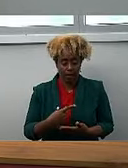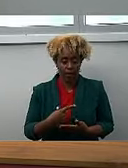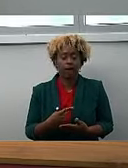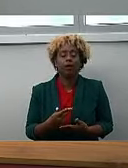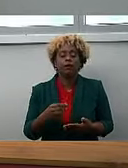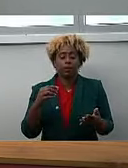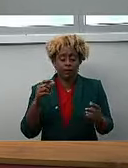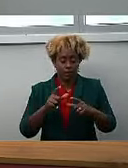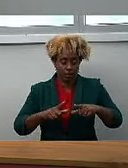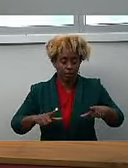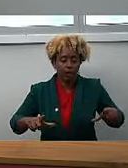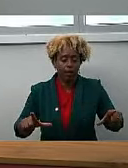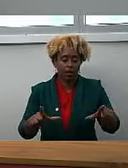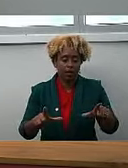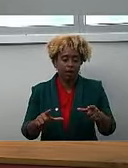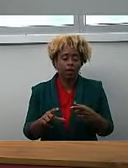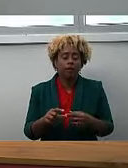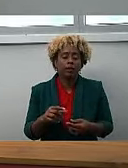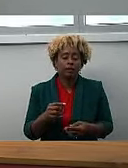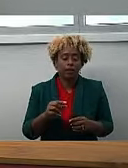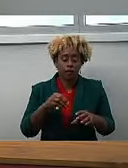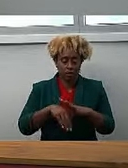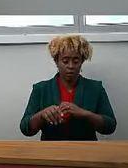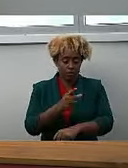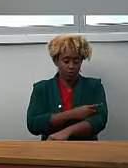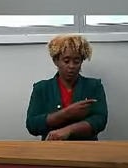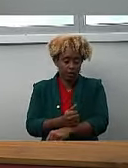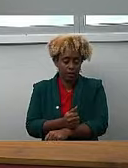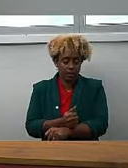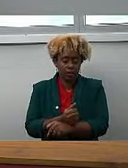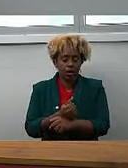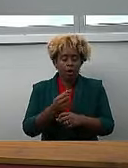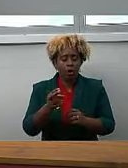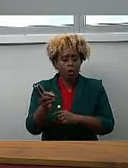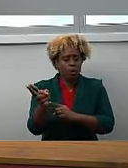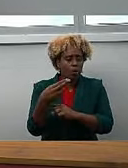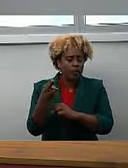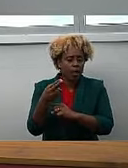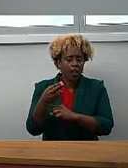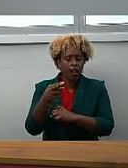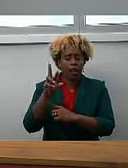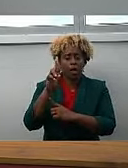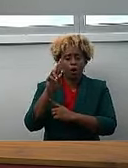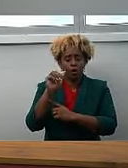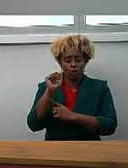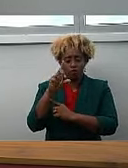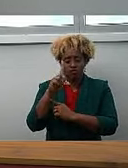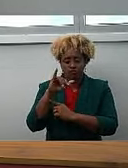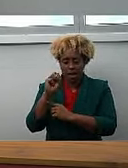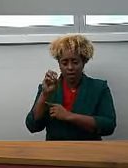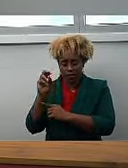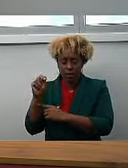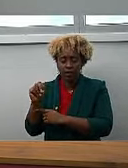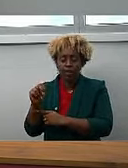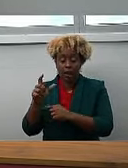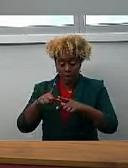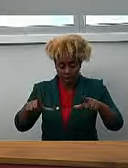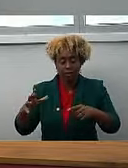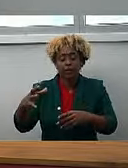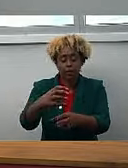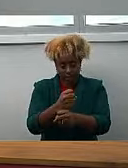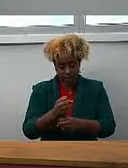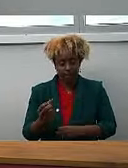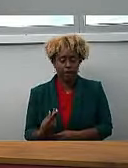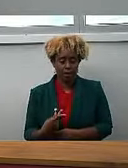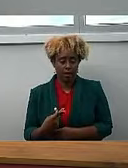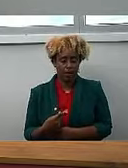sites: the site upon which the Grenada Radisson sits, the Kawana Bay site, and the